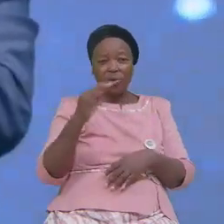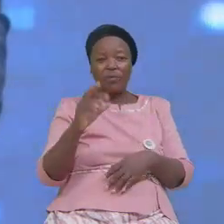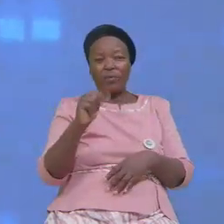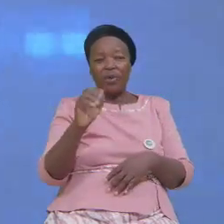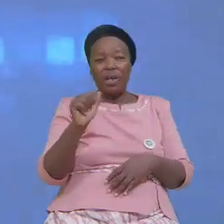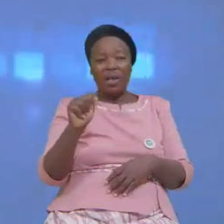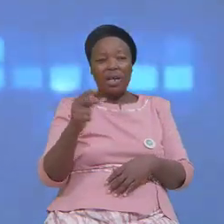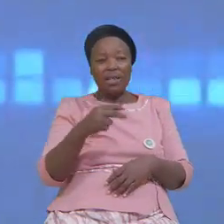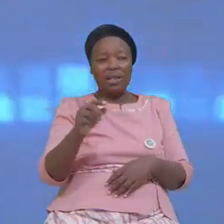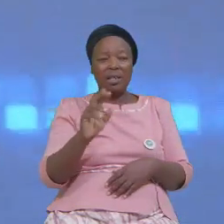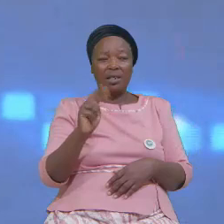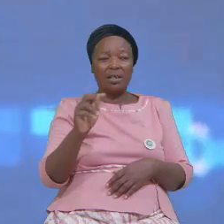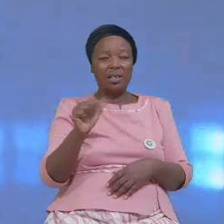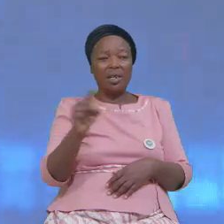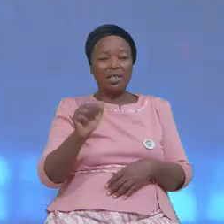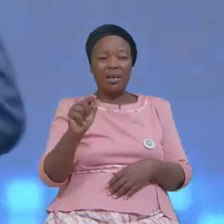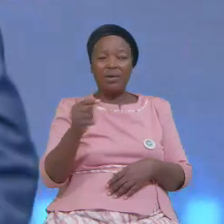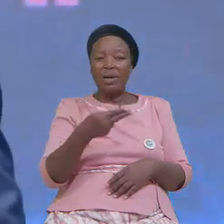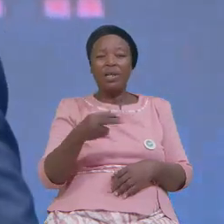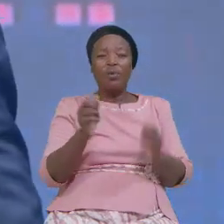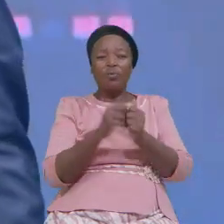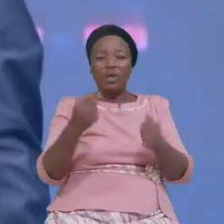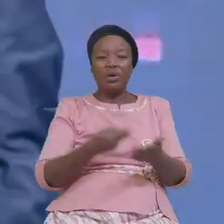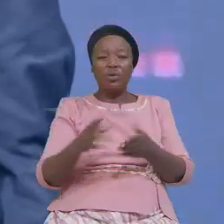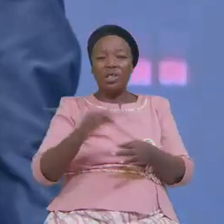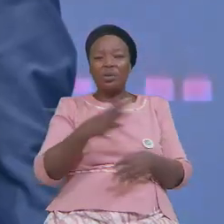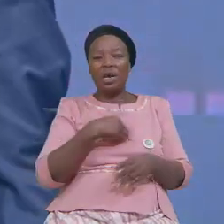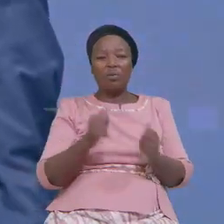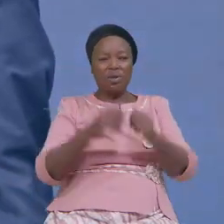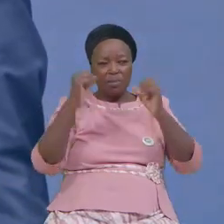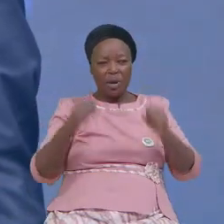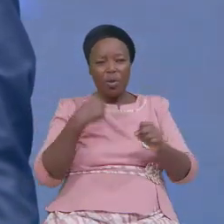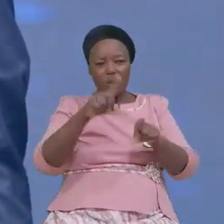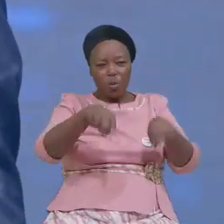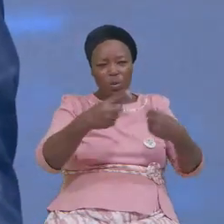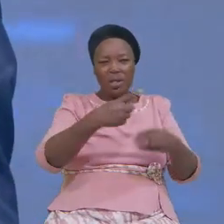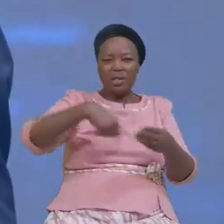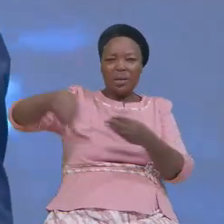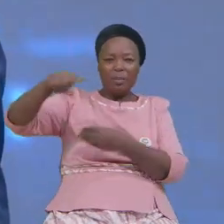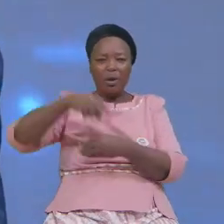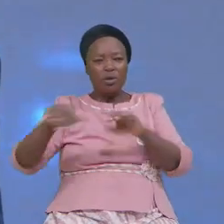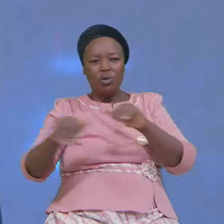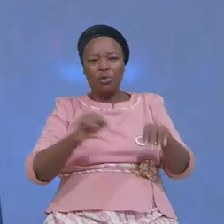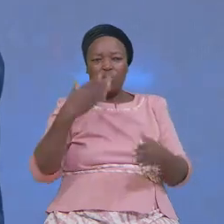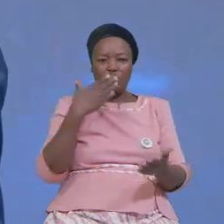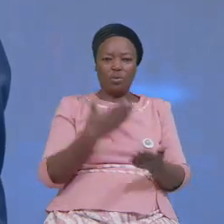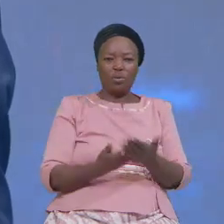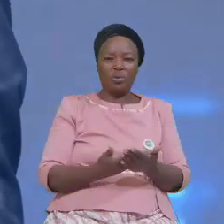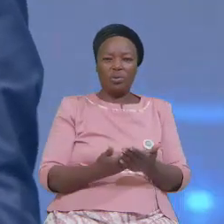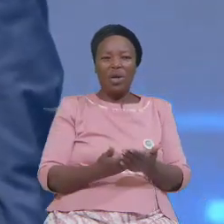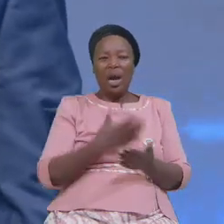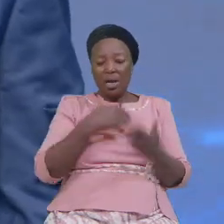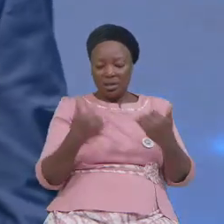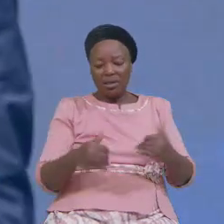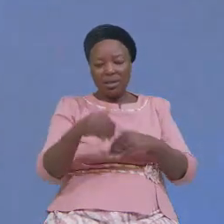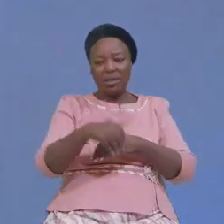Nazareth with the Holy Ghost and with power, who went about doing good. And tonight